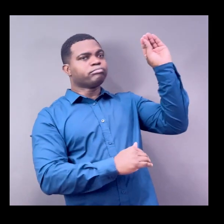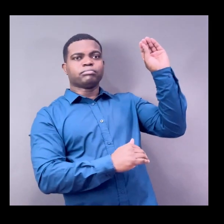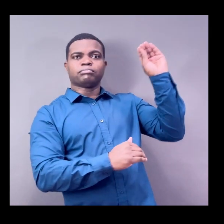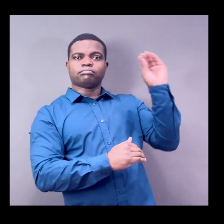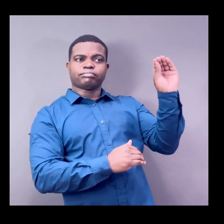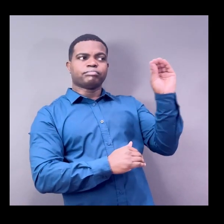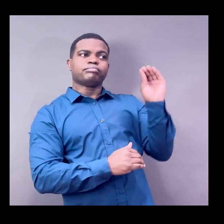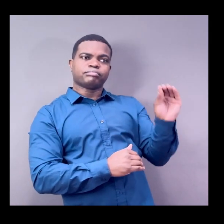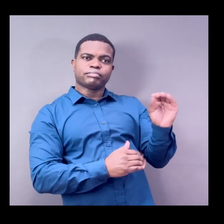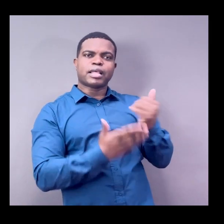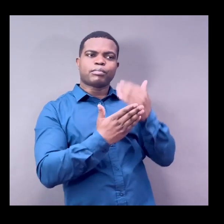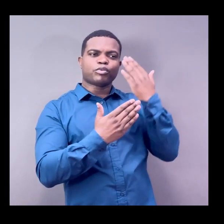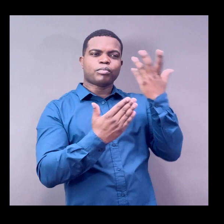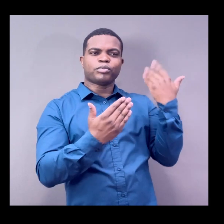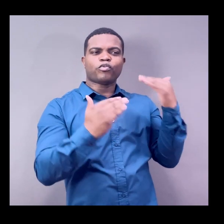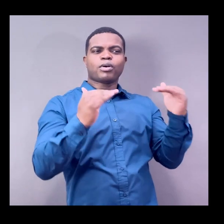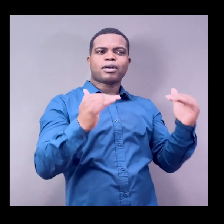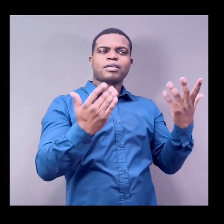level before